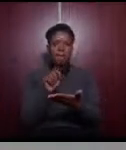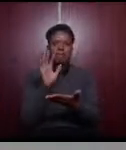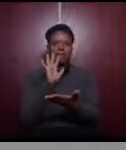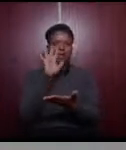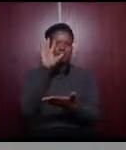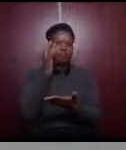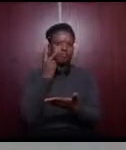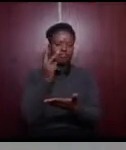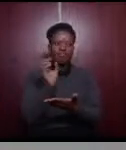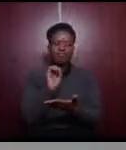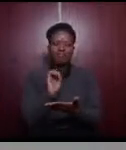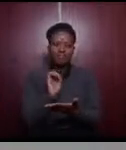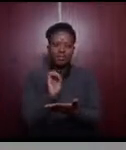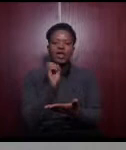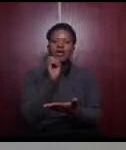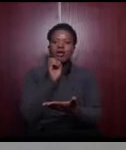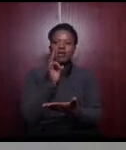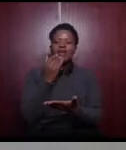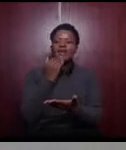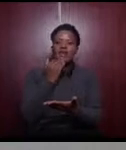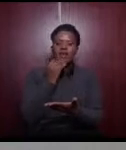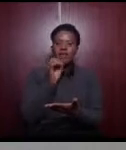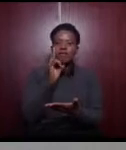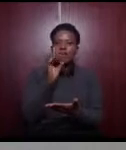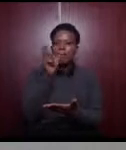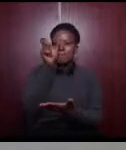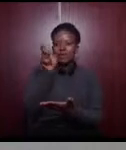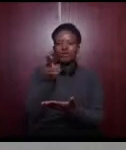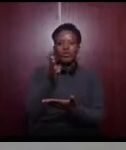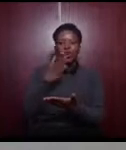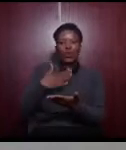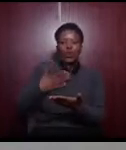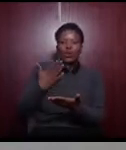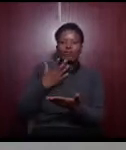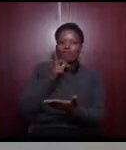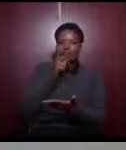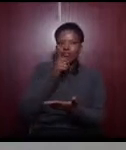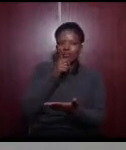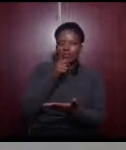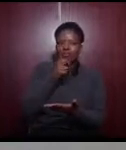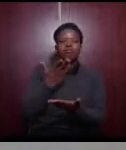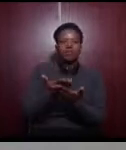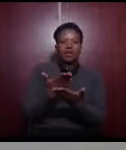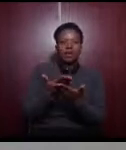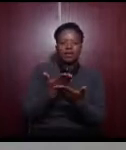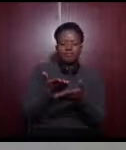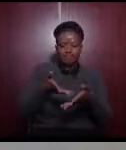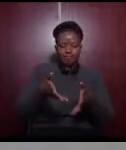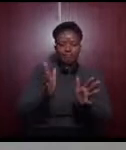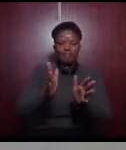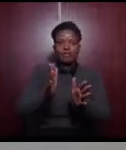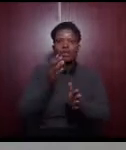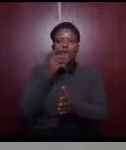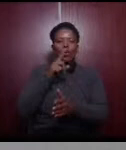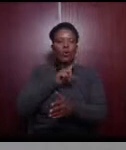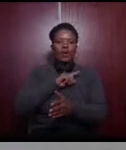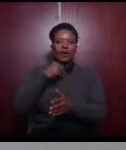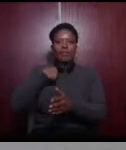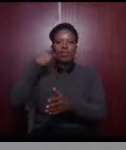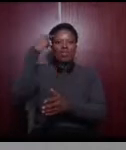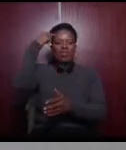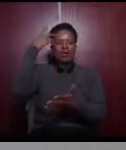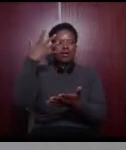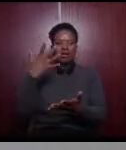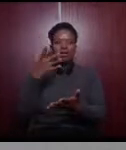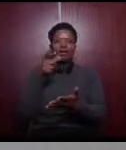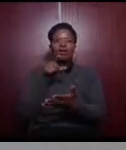you can, if there's anyone who can speak, who wants to speak, you can just speak. If there's no one, because I think this